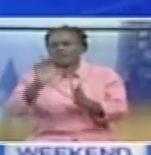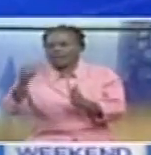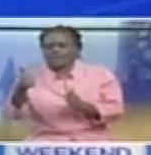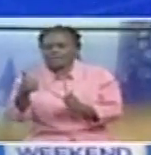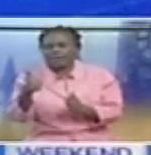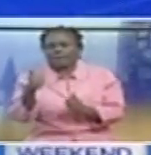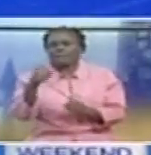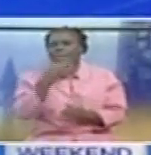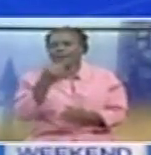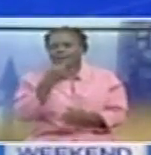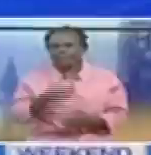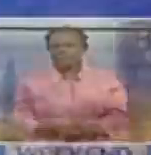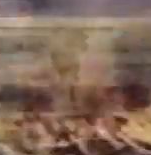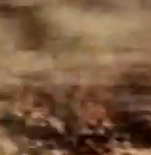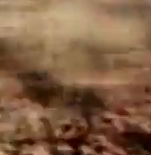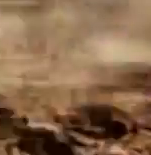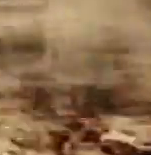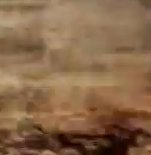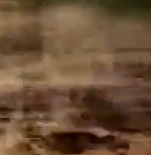Adan.